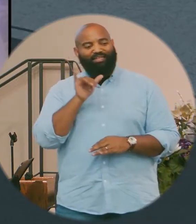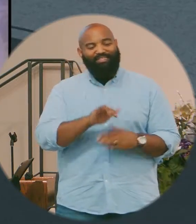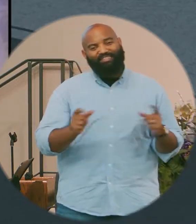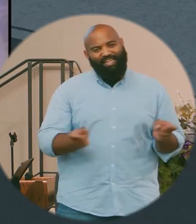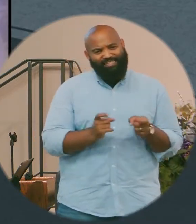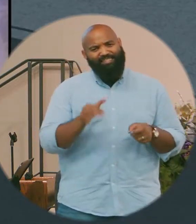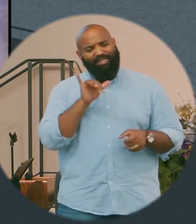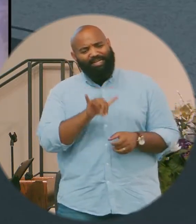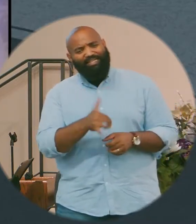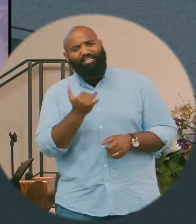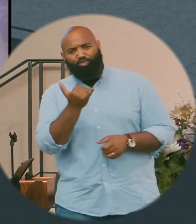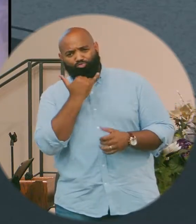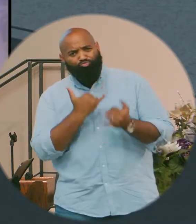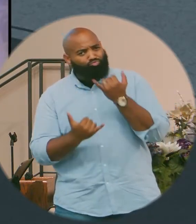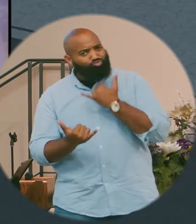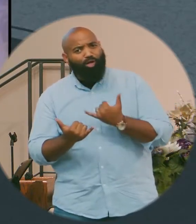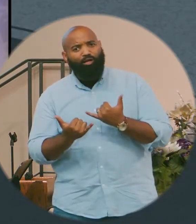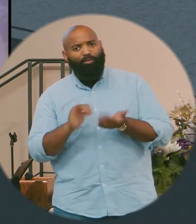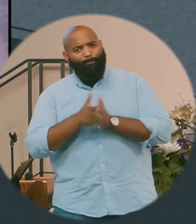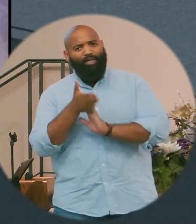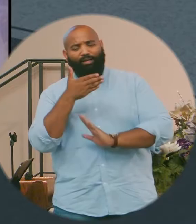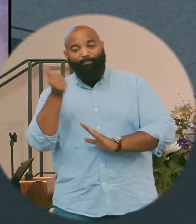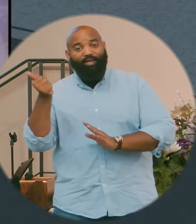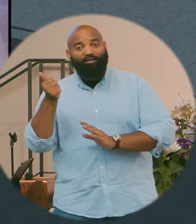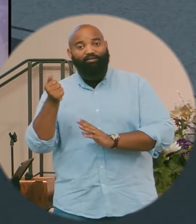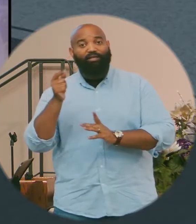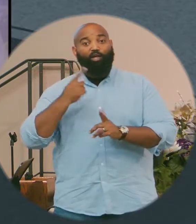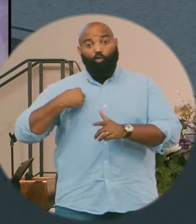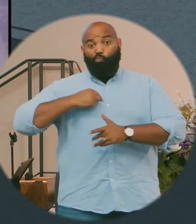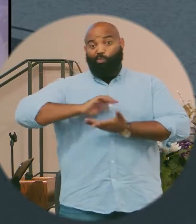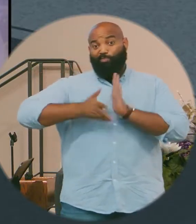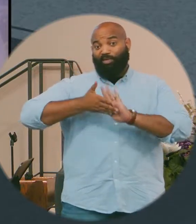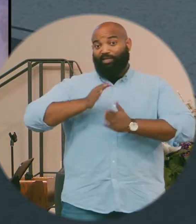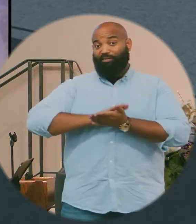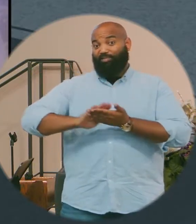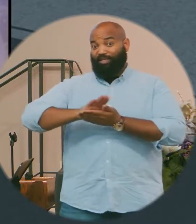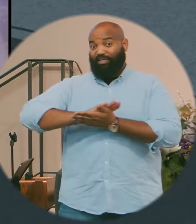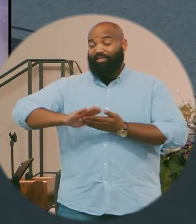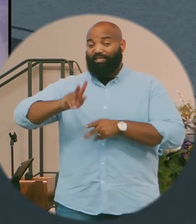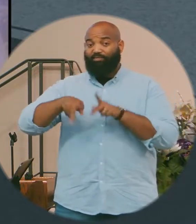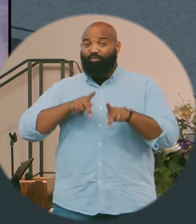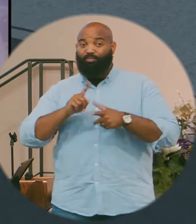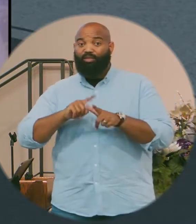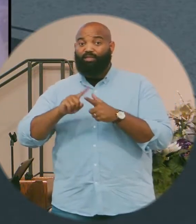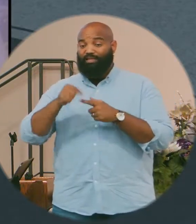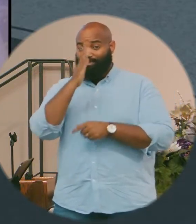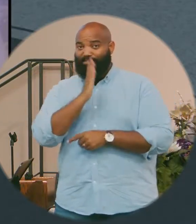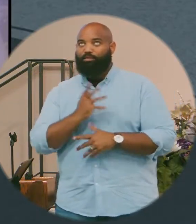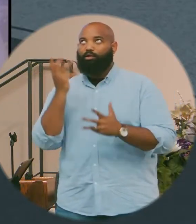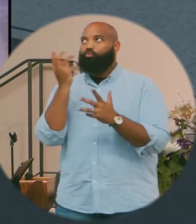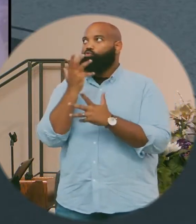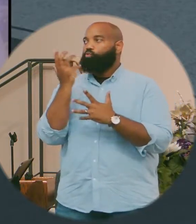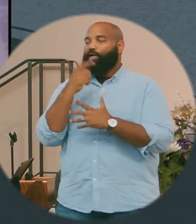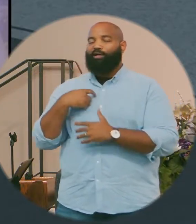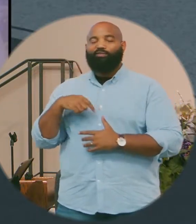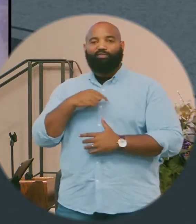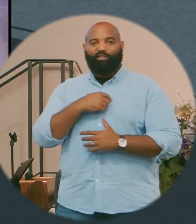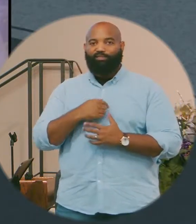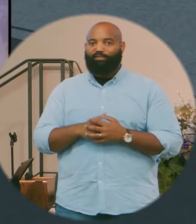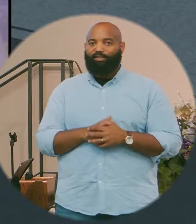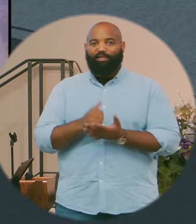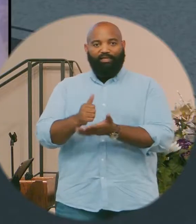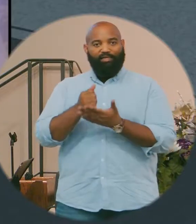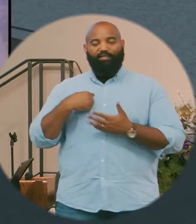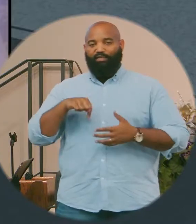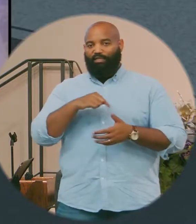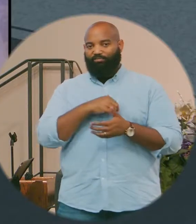can't even imagine. When we are clean vessels, he wows our mind and do miracles that we didn't even ask for. That's why